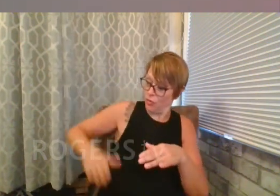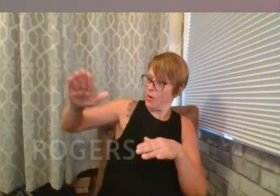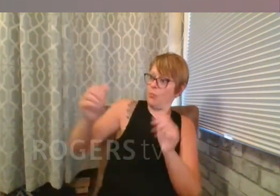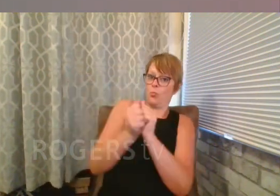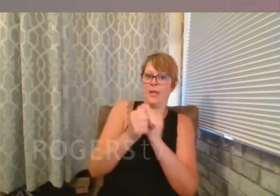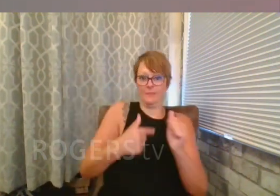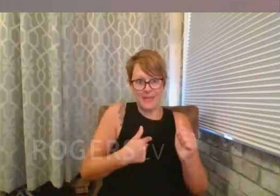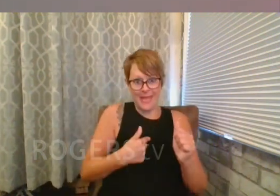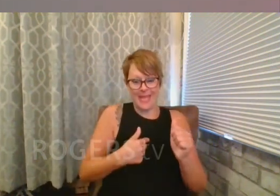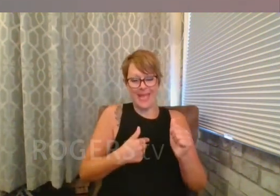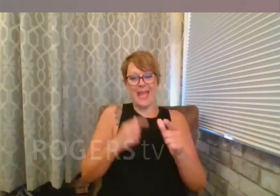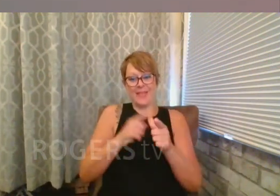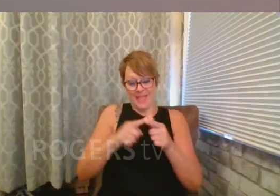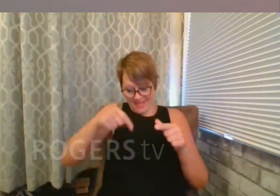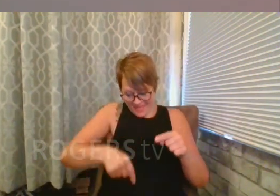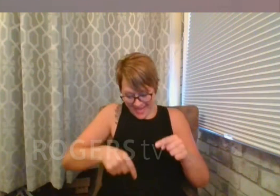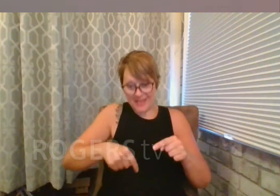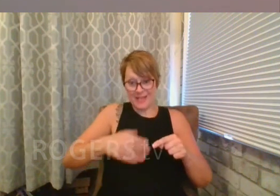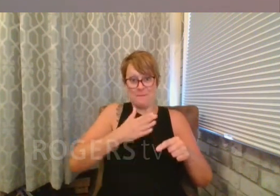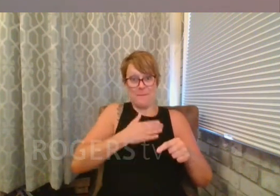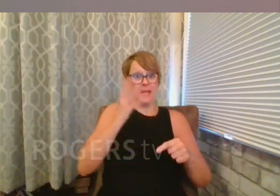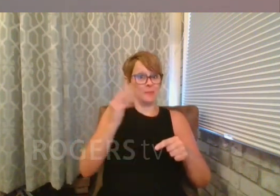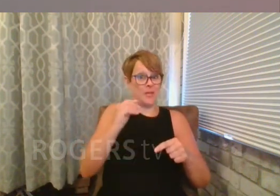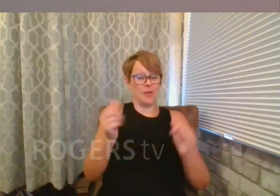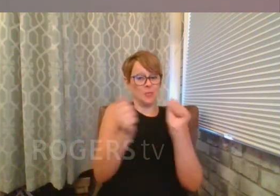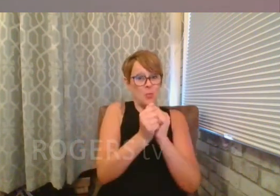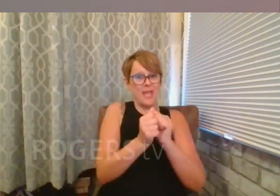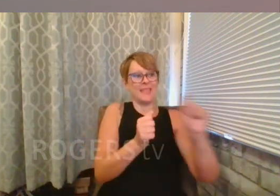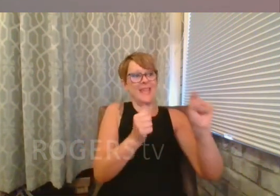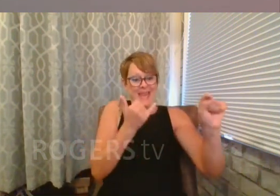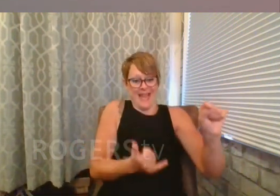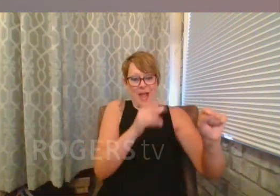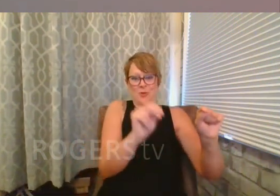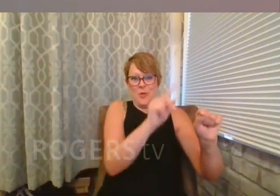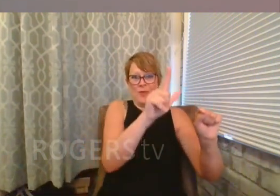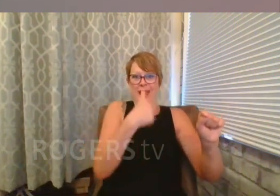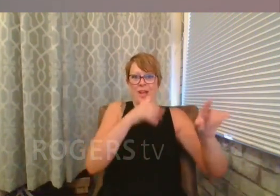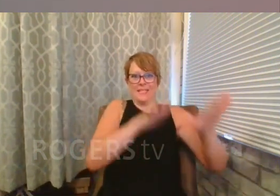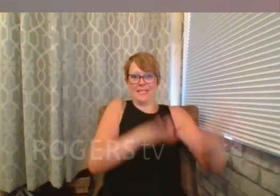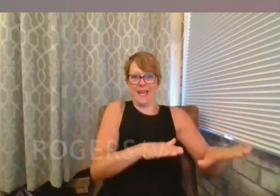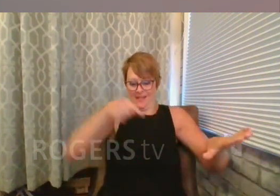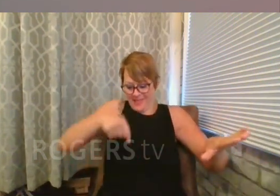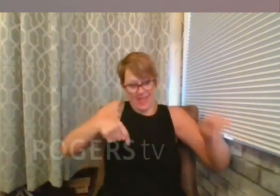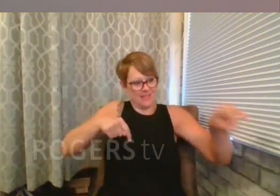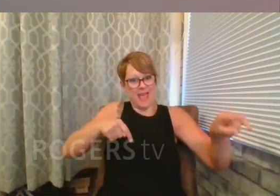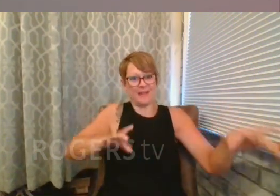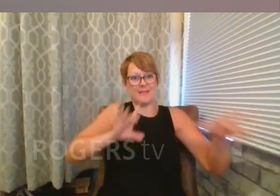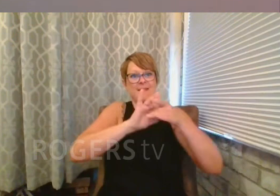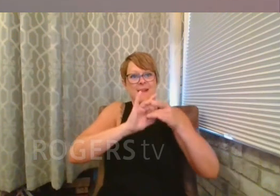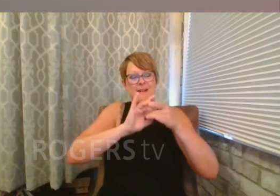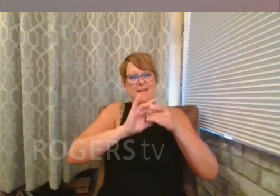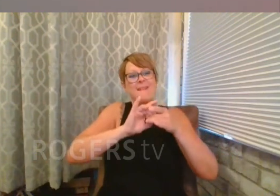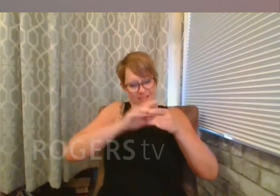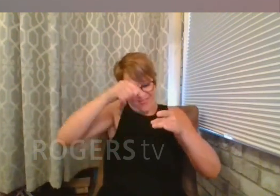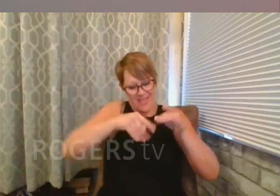implementing those within this post-migration in your own province now. Joe, fantastically, you are saying that,